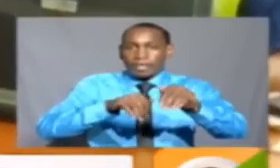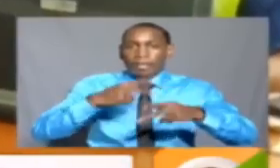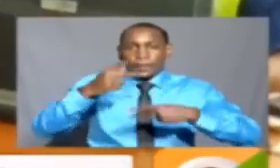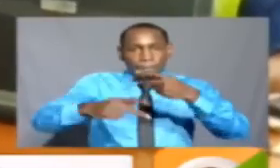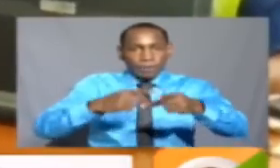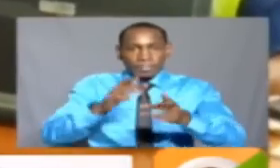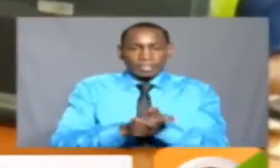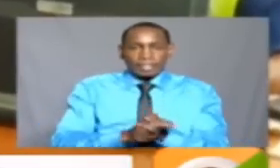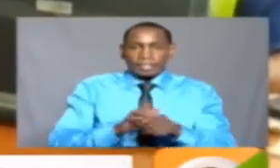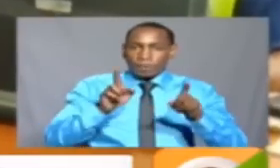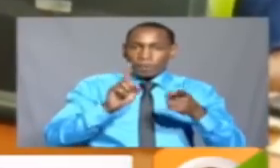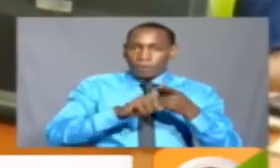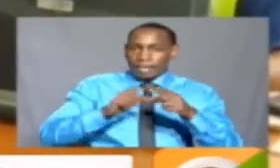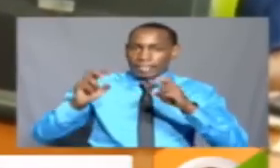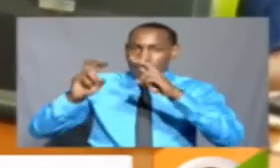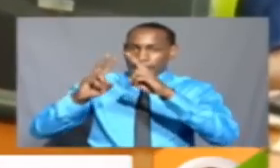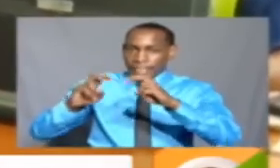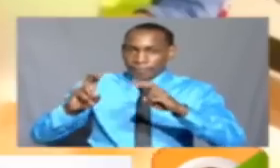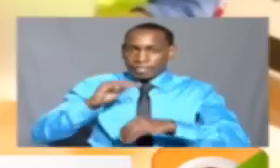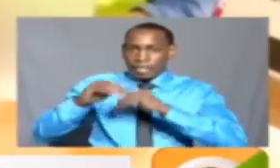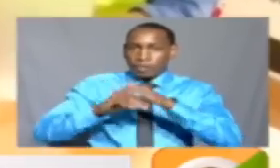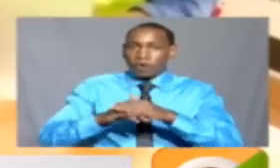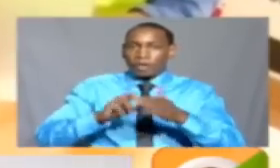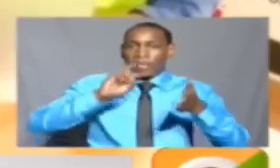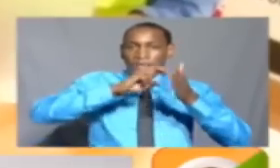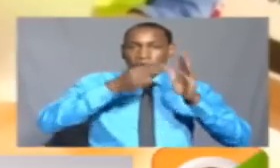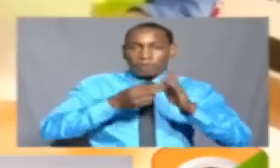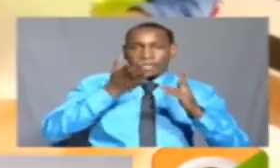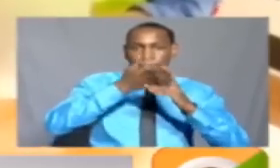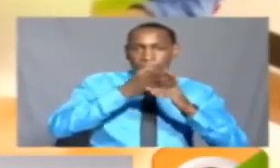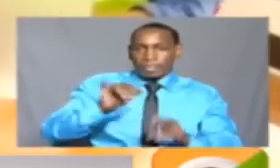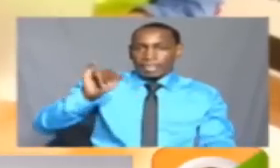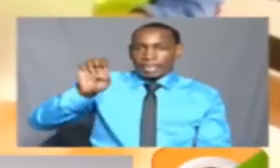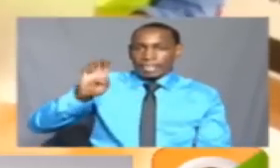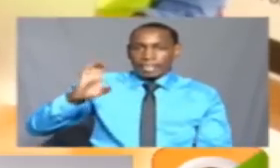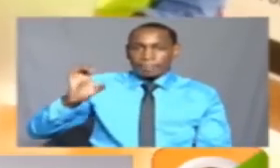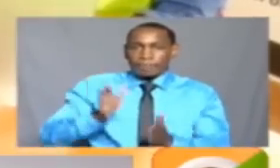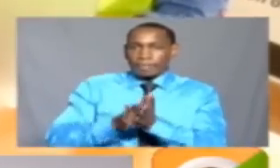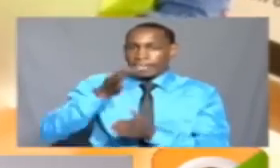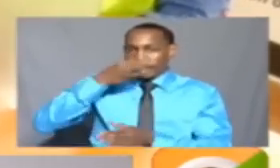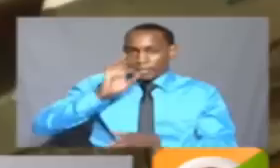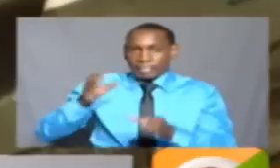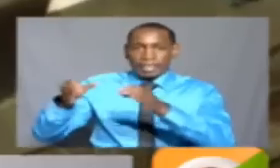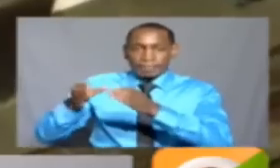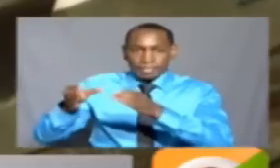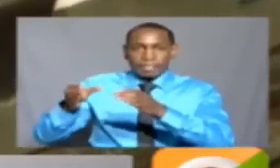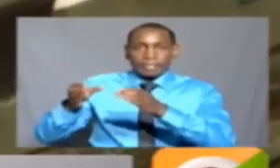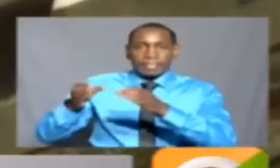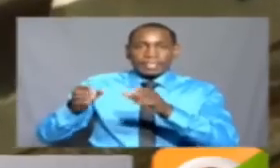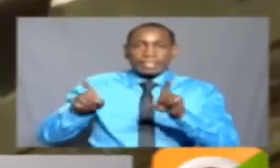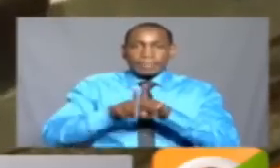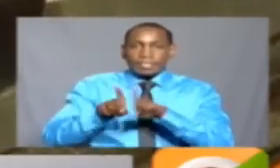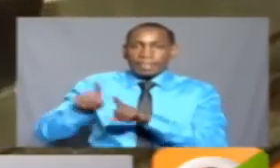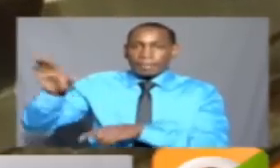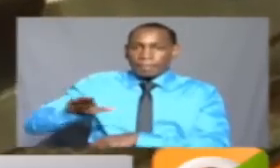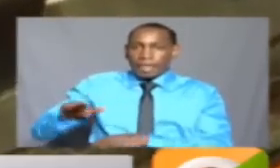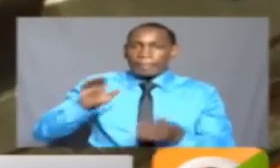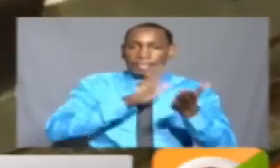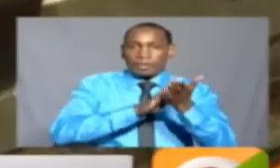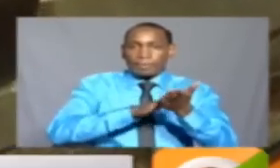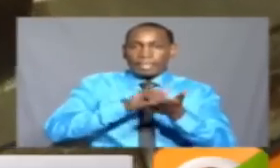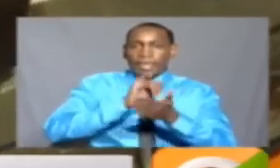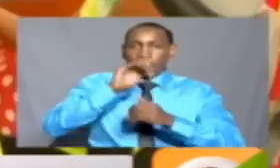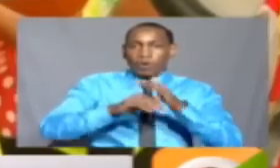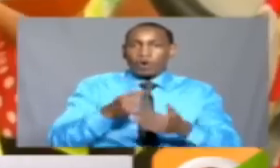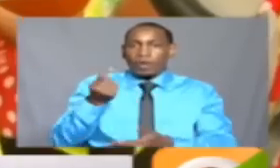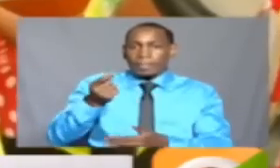process. Other than investigating all contracts entered into between IEBC and OT Morpho as known then, Parliament also recommended that